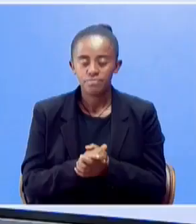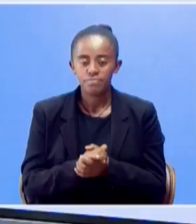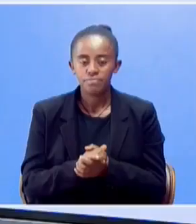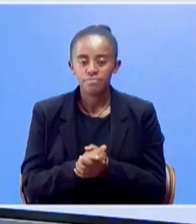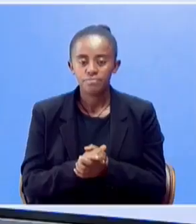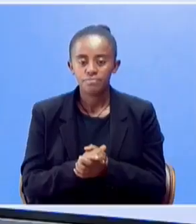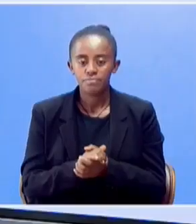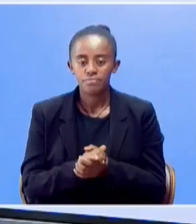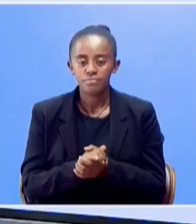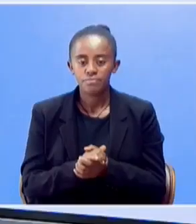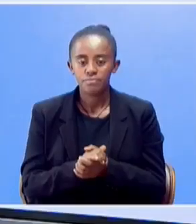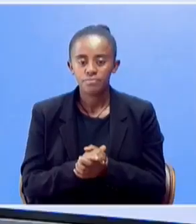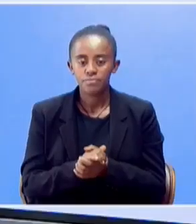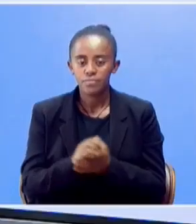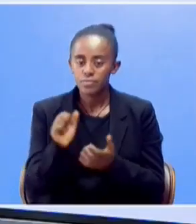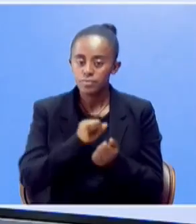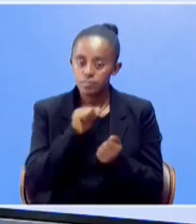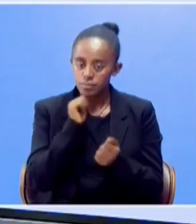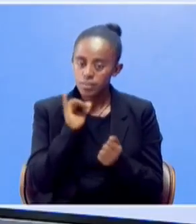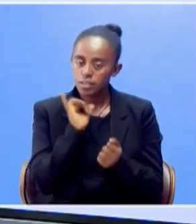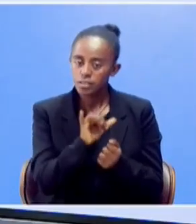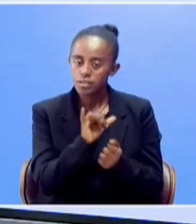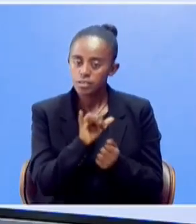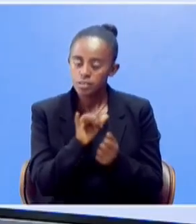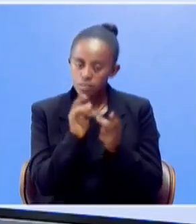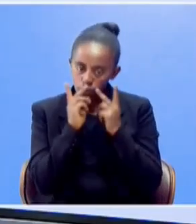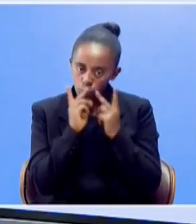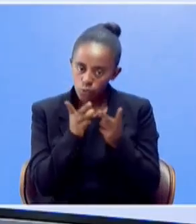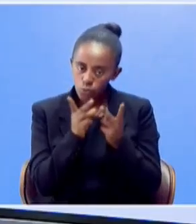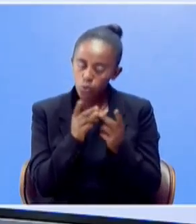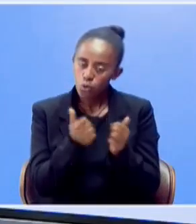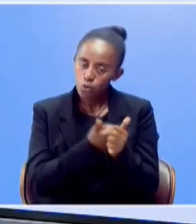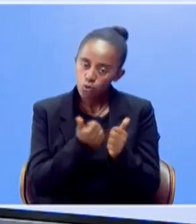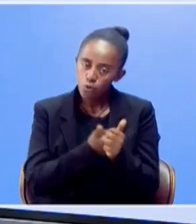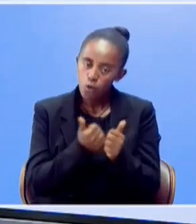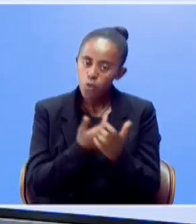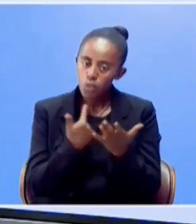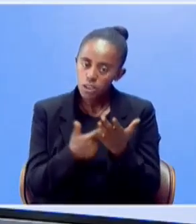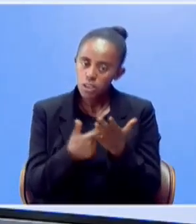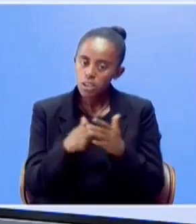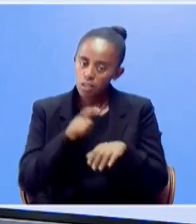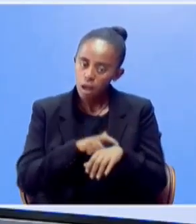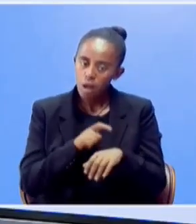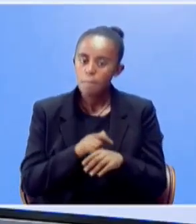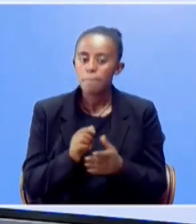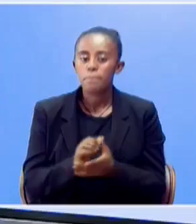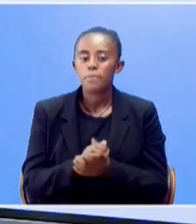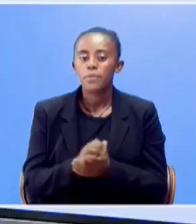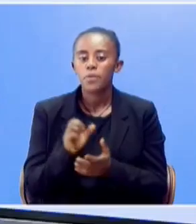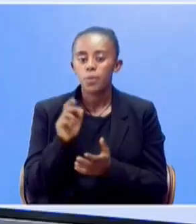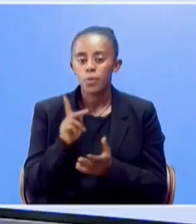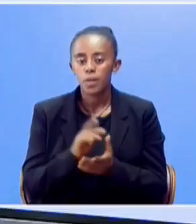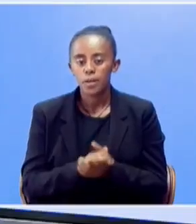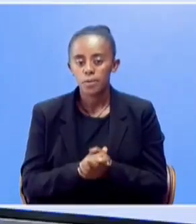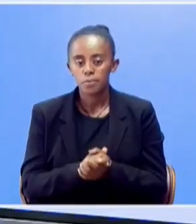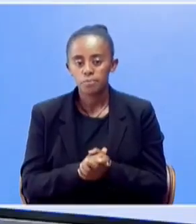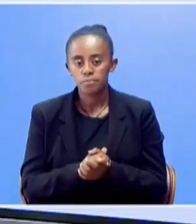I don't want to cancel this because I want you to see and to follow this time. All right? Okay, look.